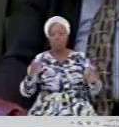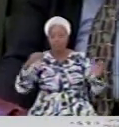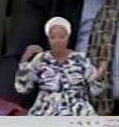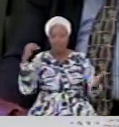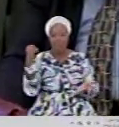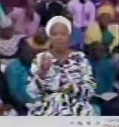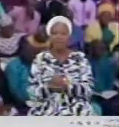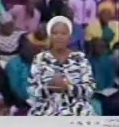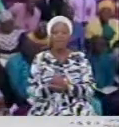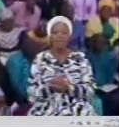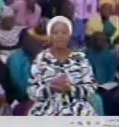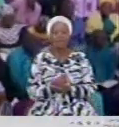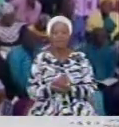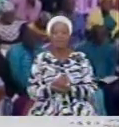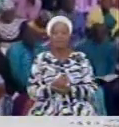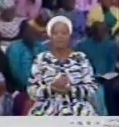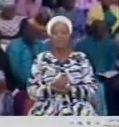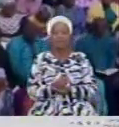Amen.